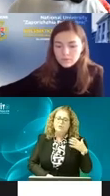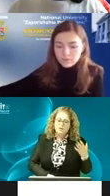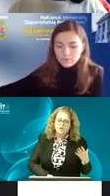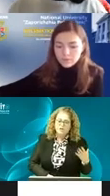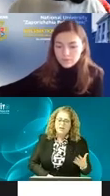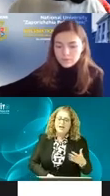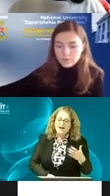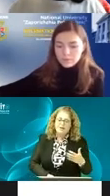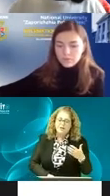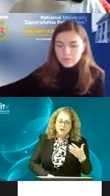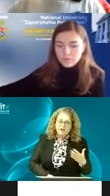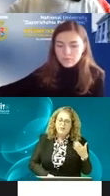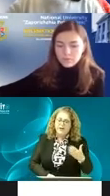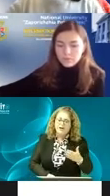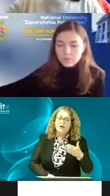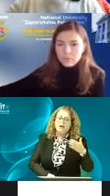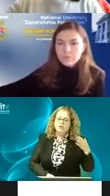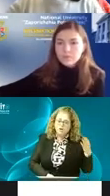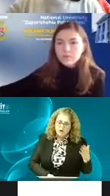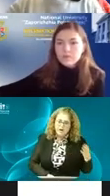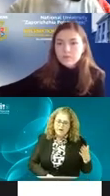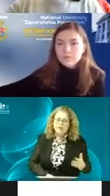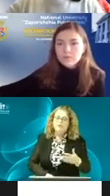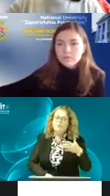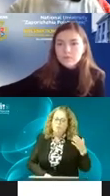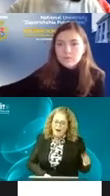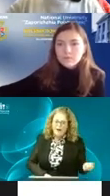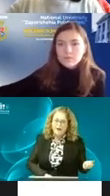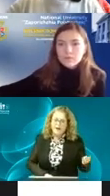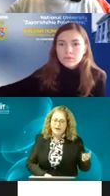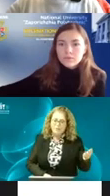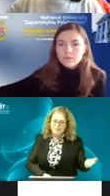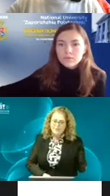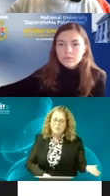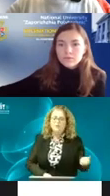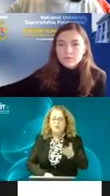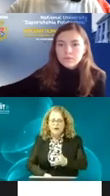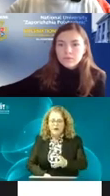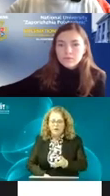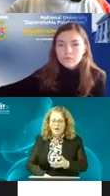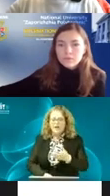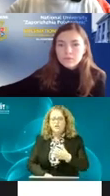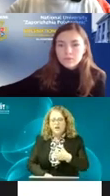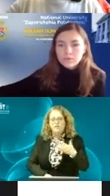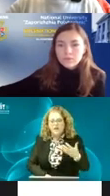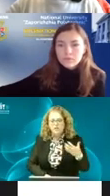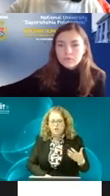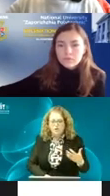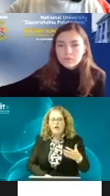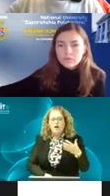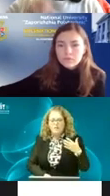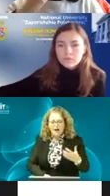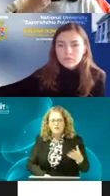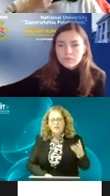academic researchers come and share their journey from one discipline to another and share their